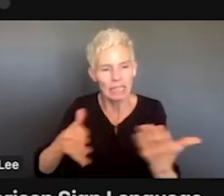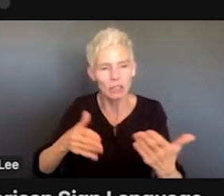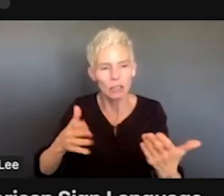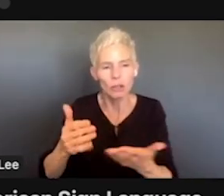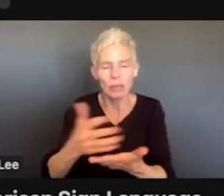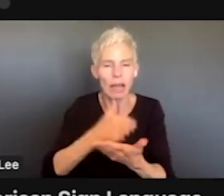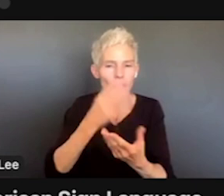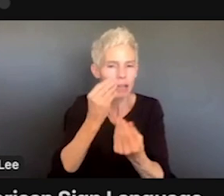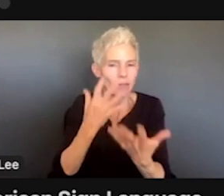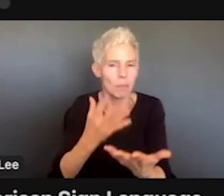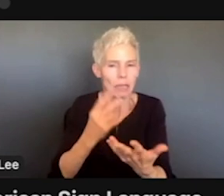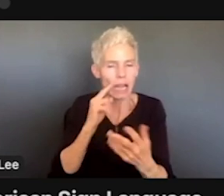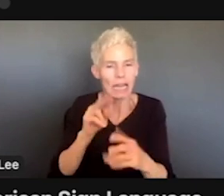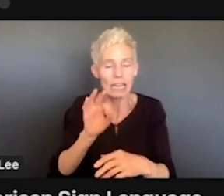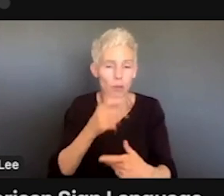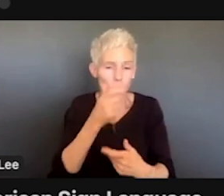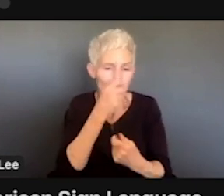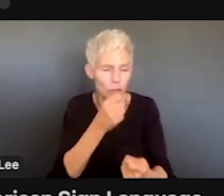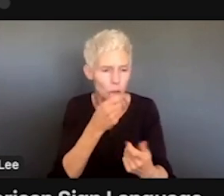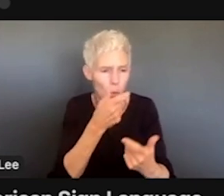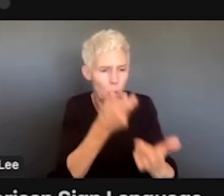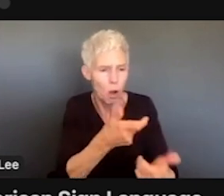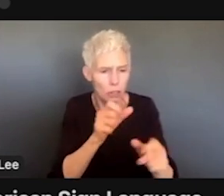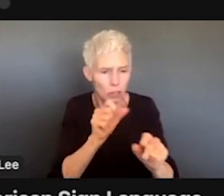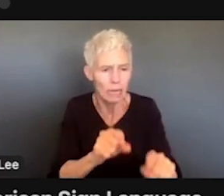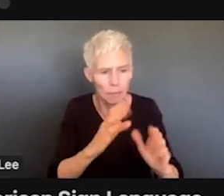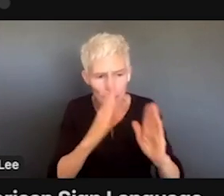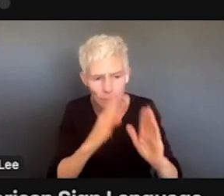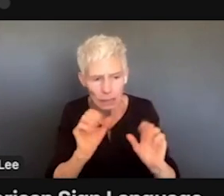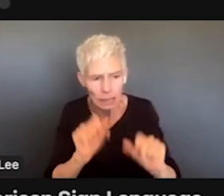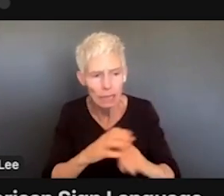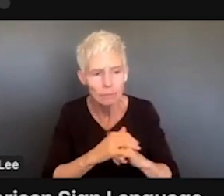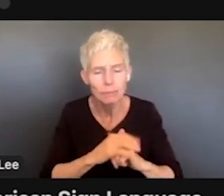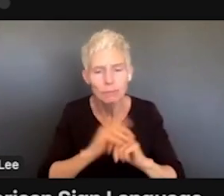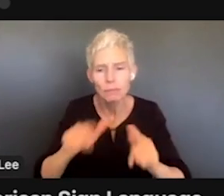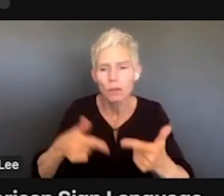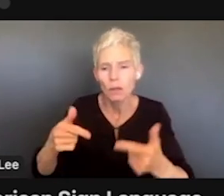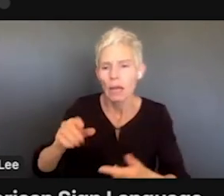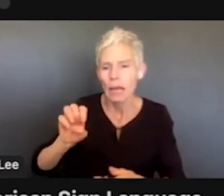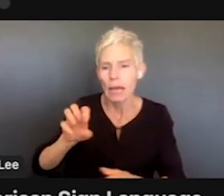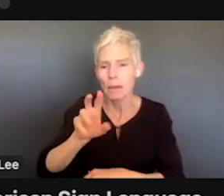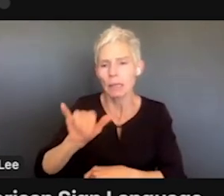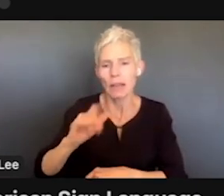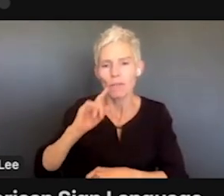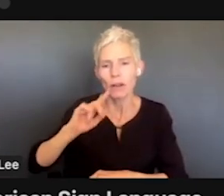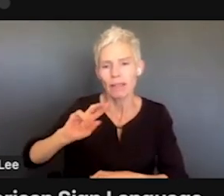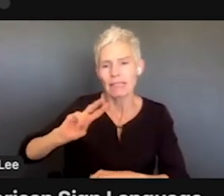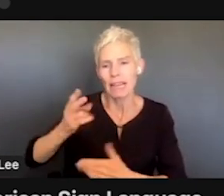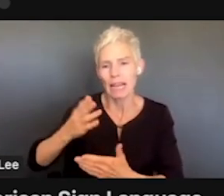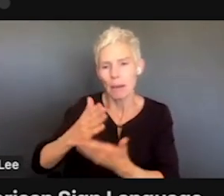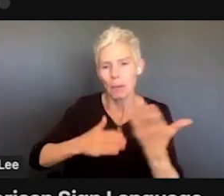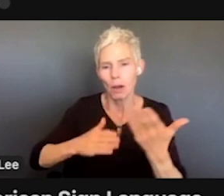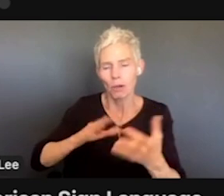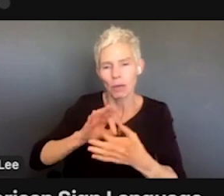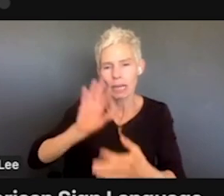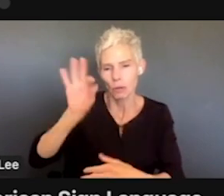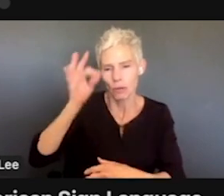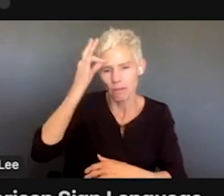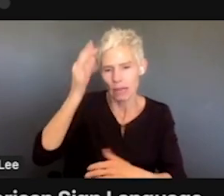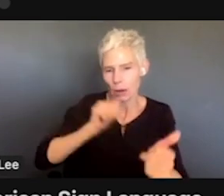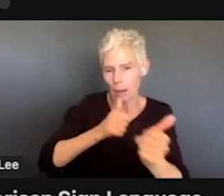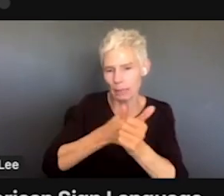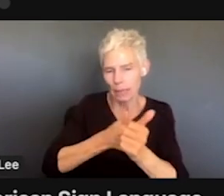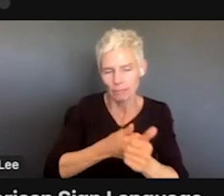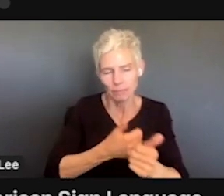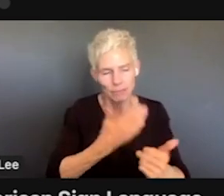in if it is of interest. I will now turn it to Emily from AFSP for the second half of the federal update. Great, thank